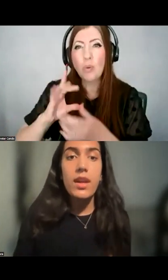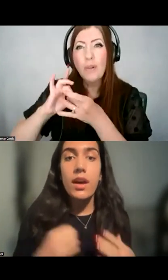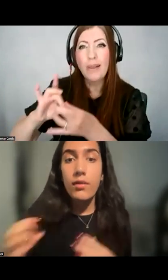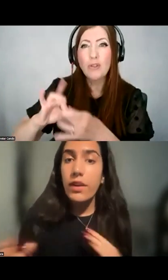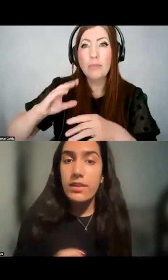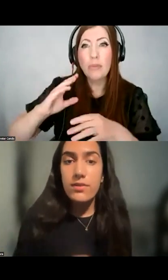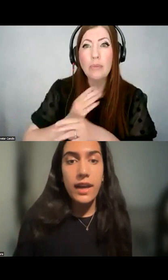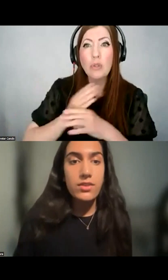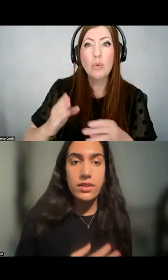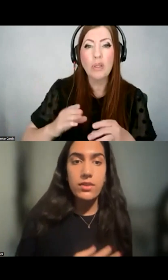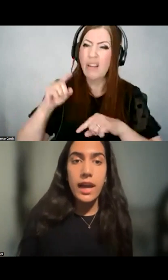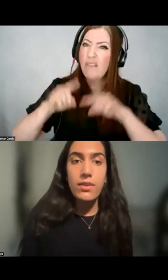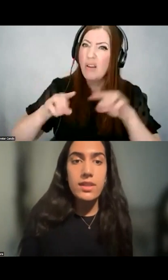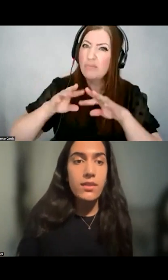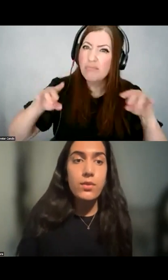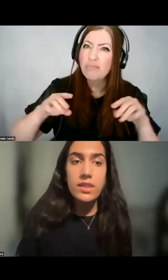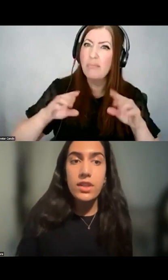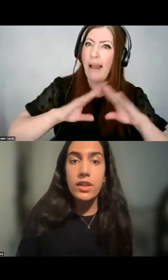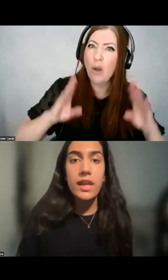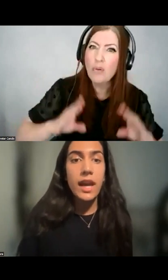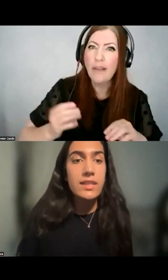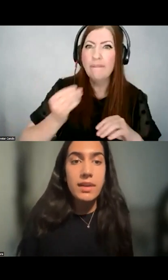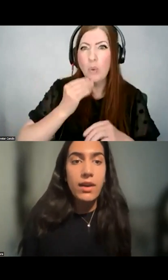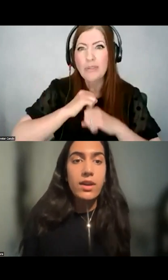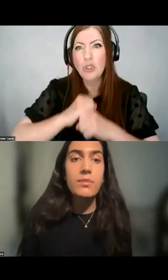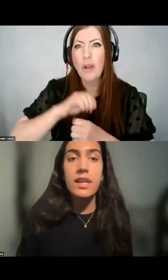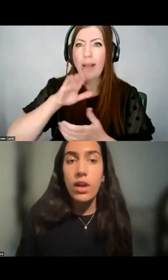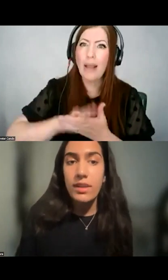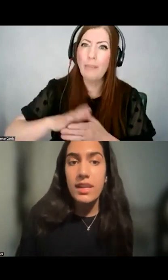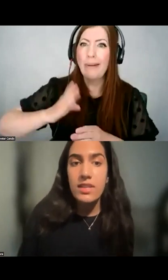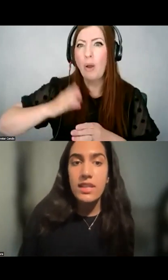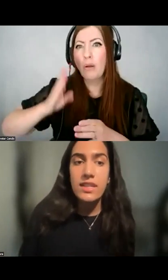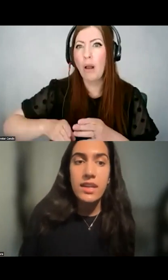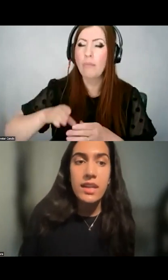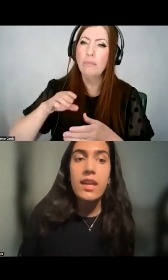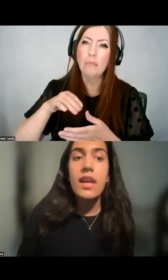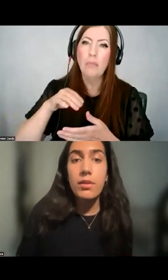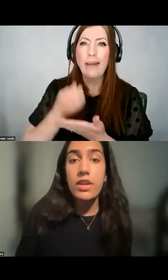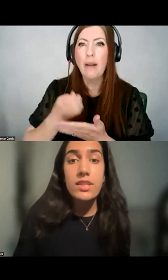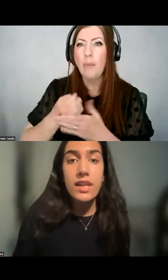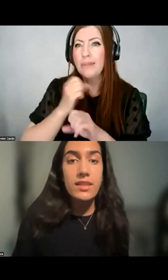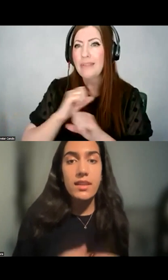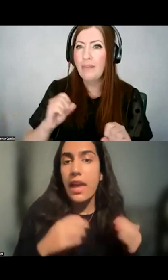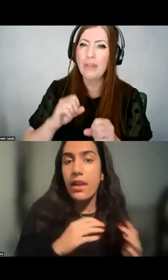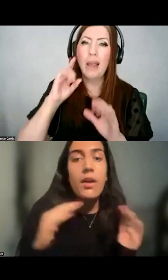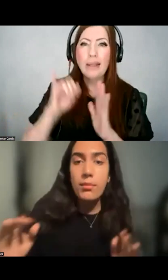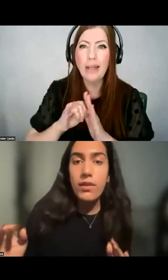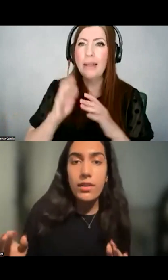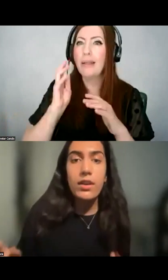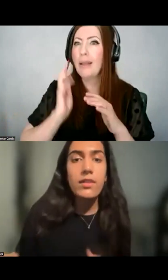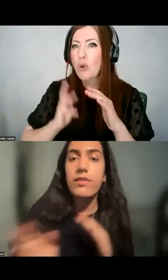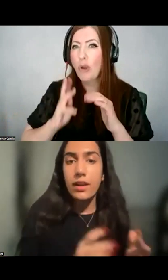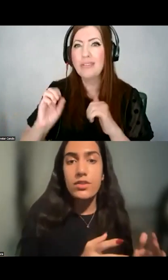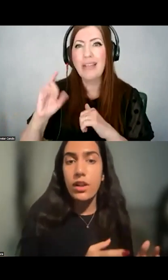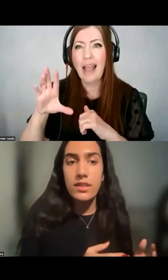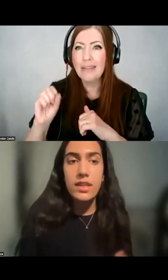between various factors, including housing, food security, academic outcomes, economic safety, identity, immigration status, and a number of